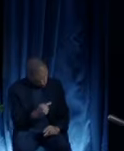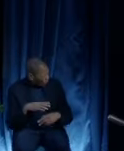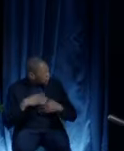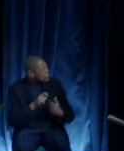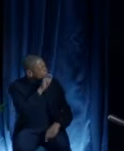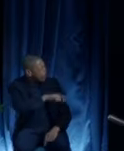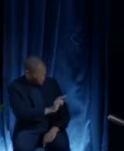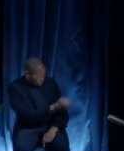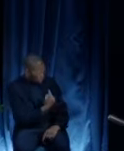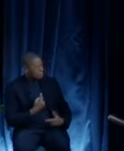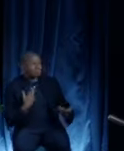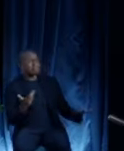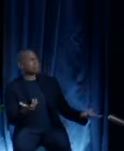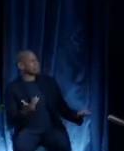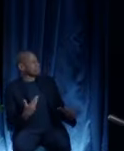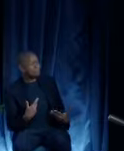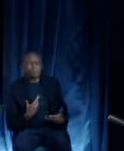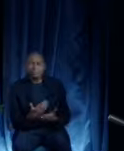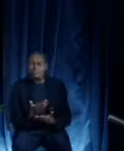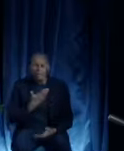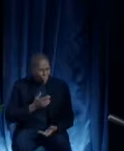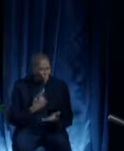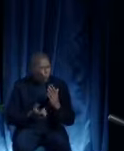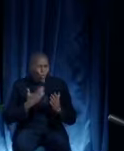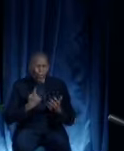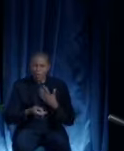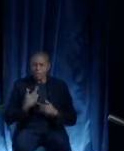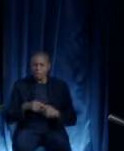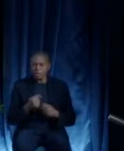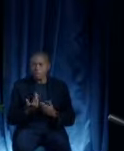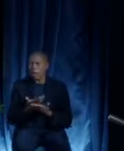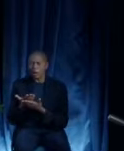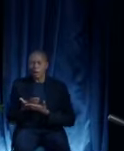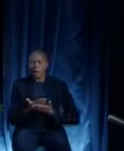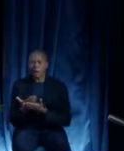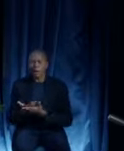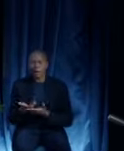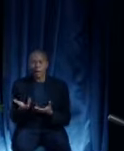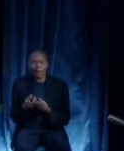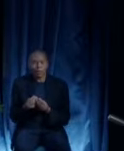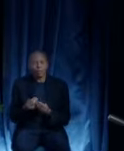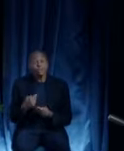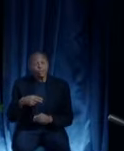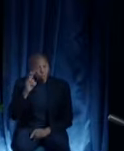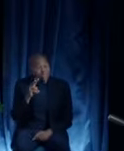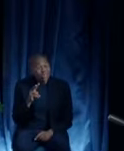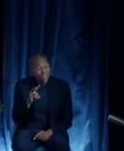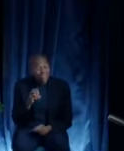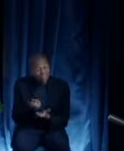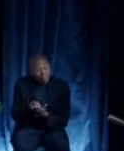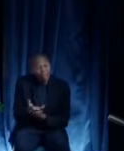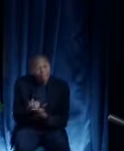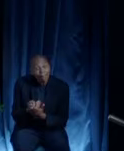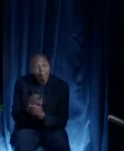rights, essentially, over time. So you can see that, well, there's a peak around Easter, there's a peak at Christmas time.